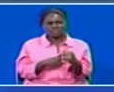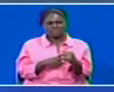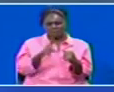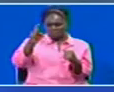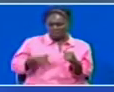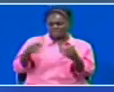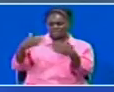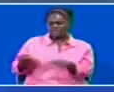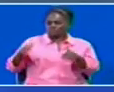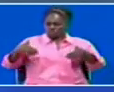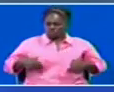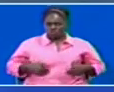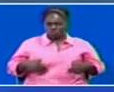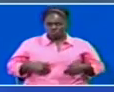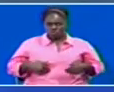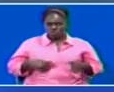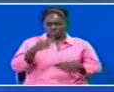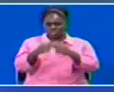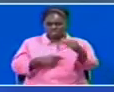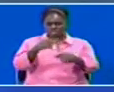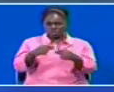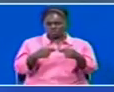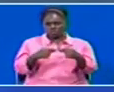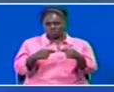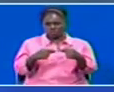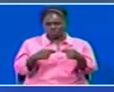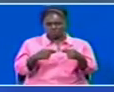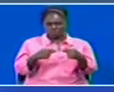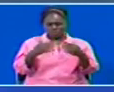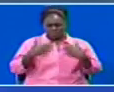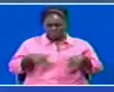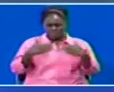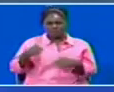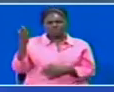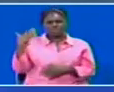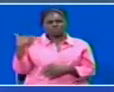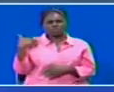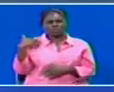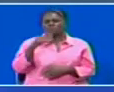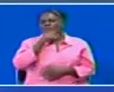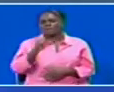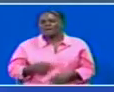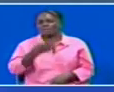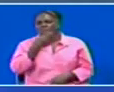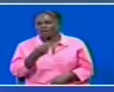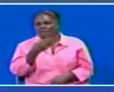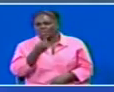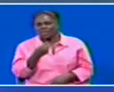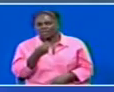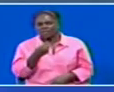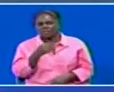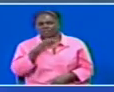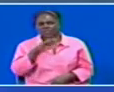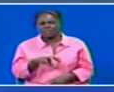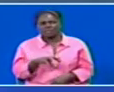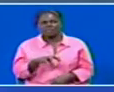it. 2017 is about generational crash. Well, and for those me, who are in the grandfathers, the fathers, and the son, and the